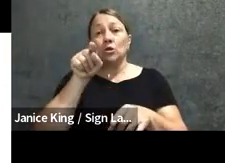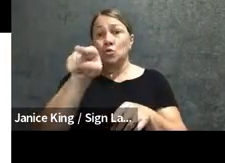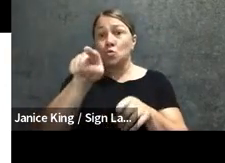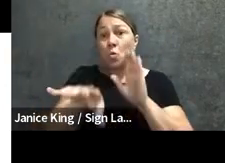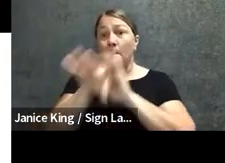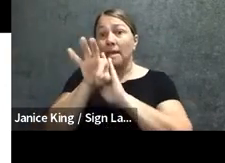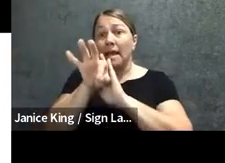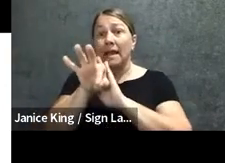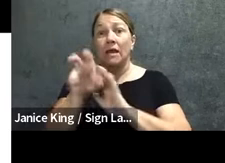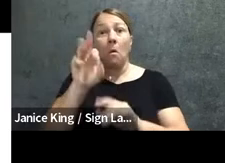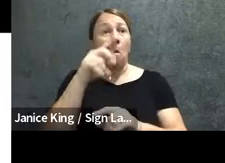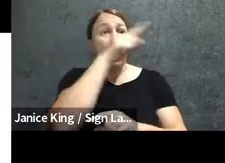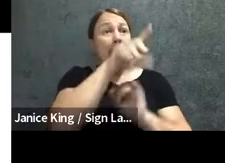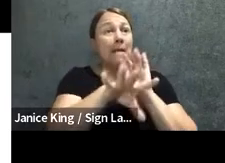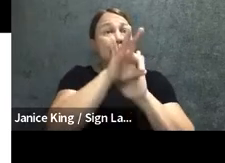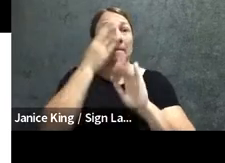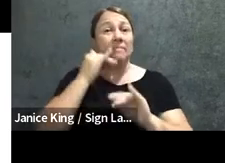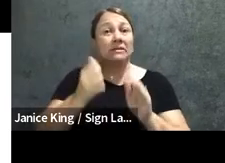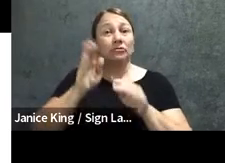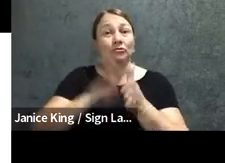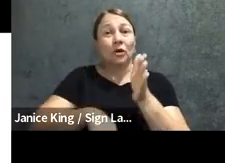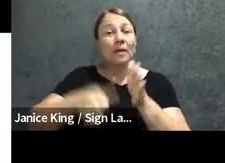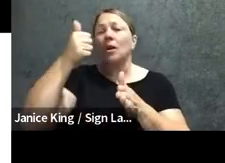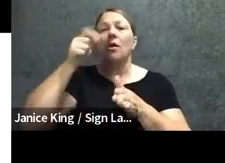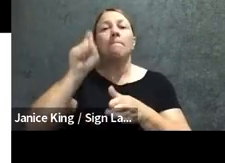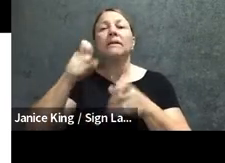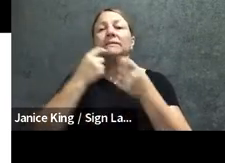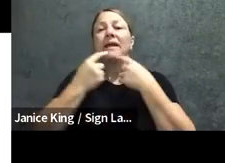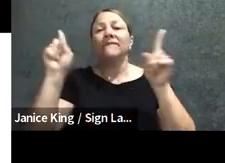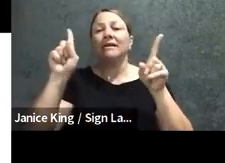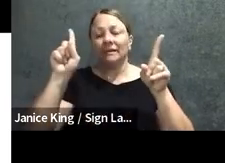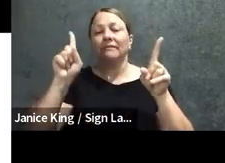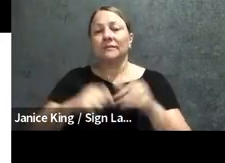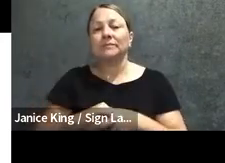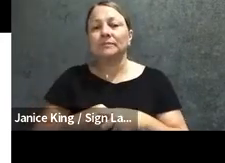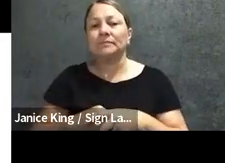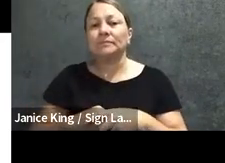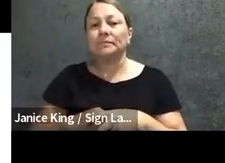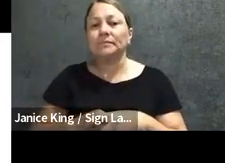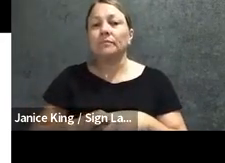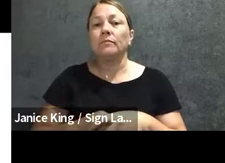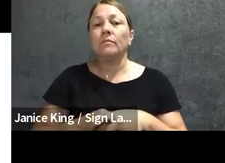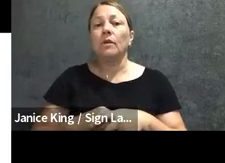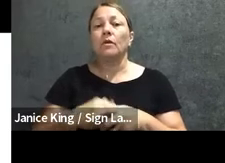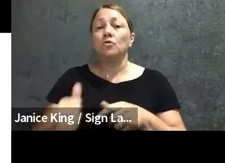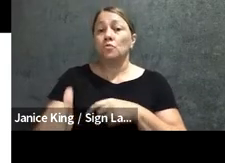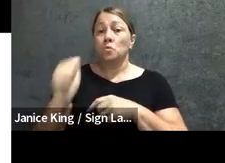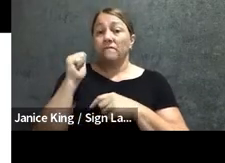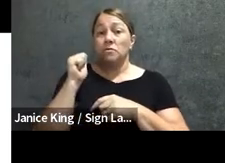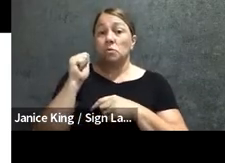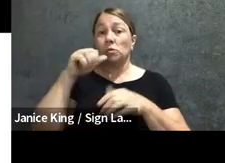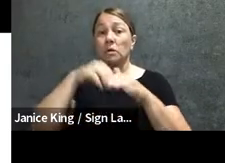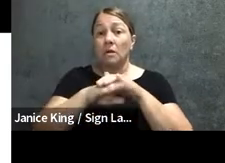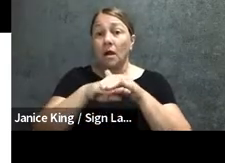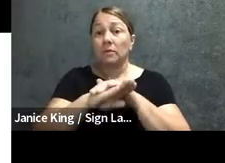it's cheaper. It still has to be effective. To require an employee, they can require an employee to